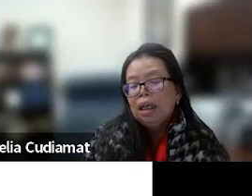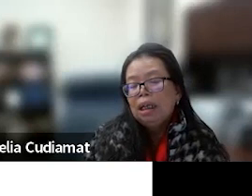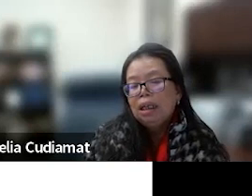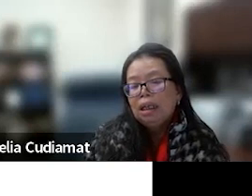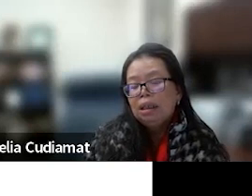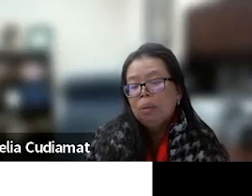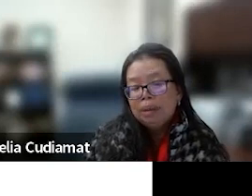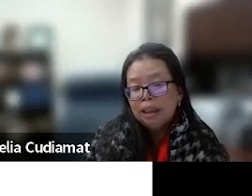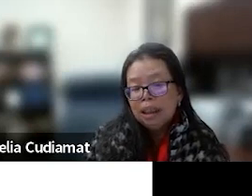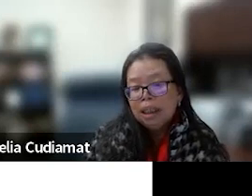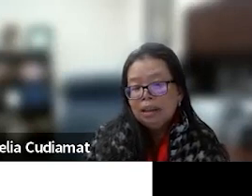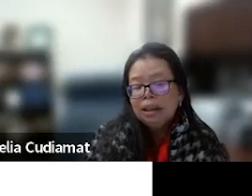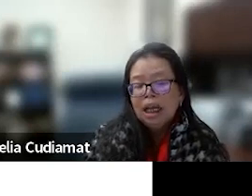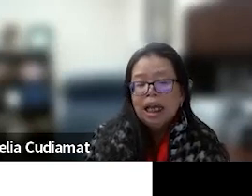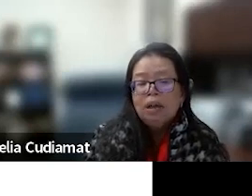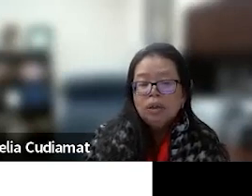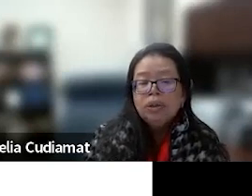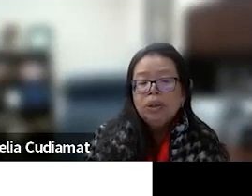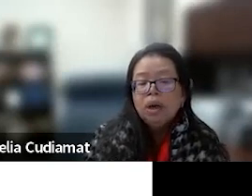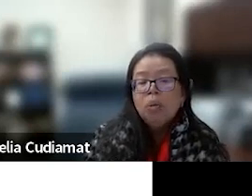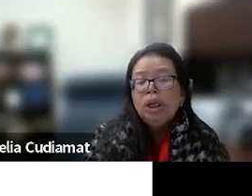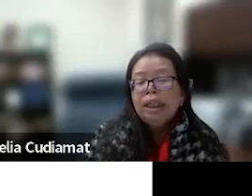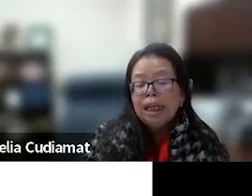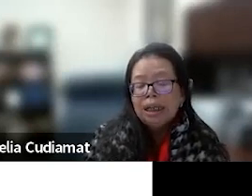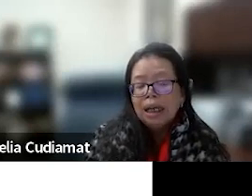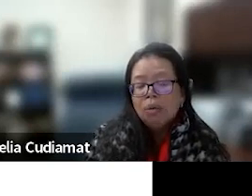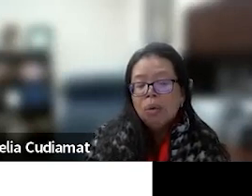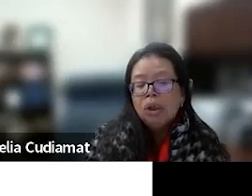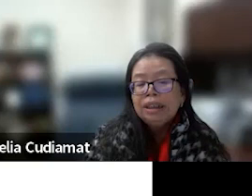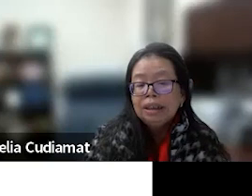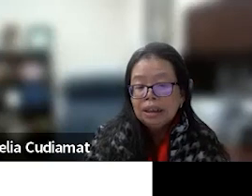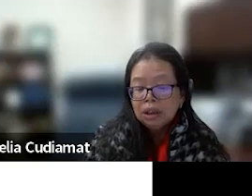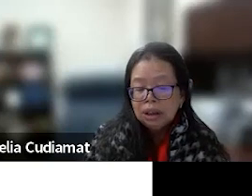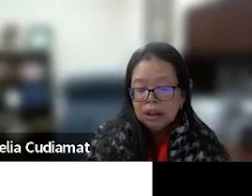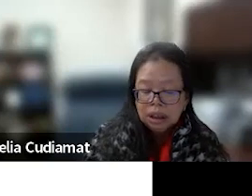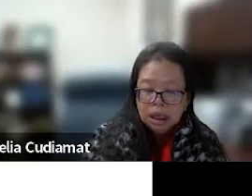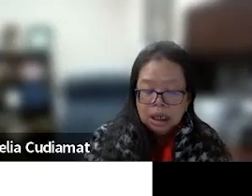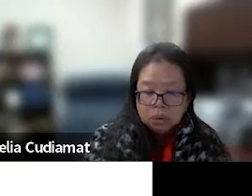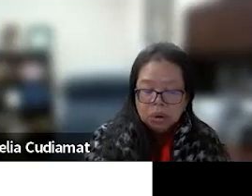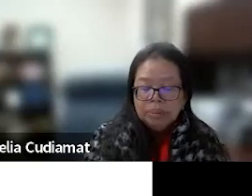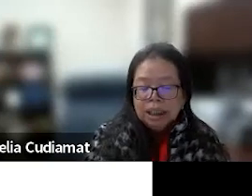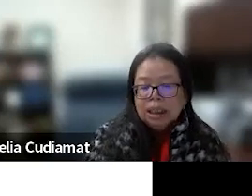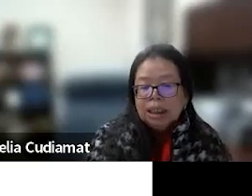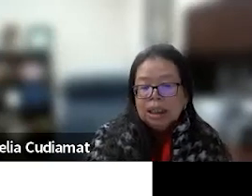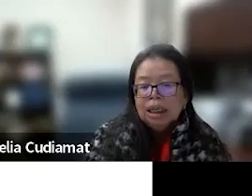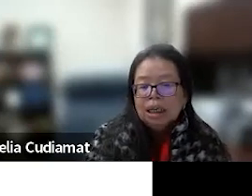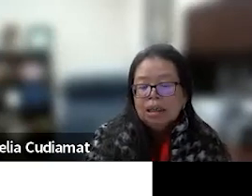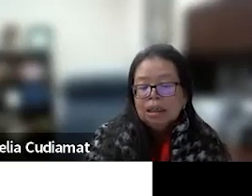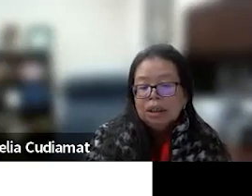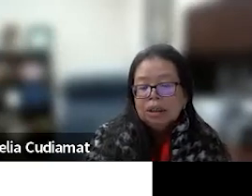via the website, and also award decisions will